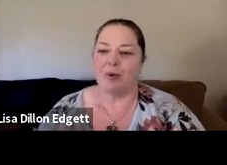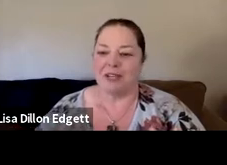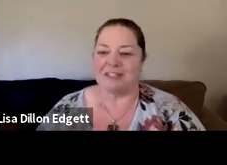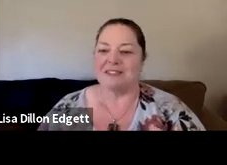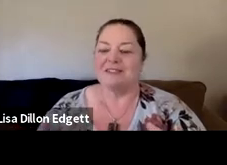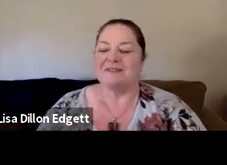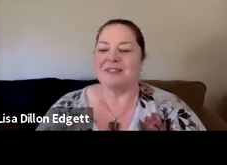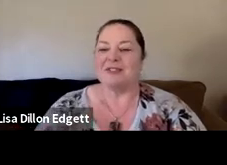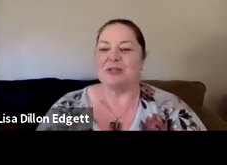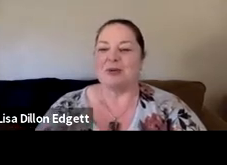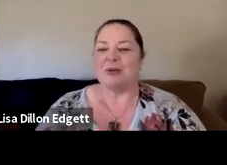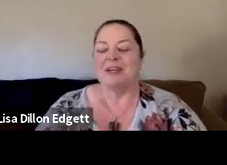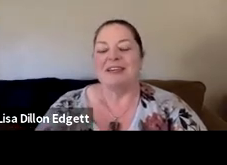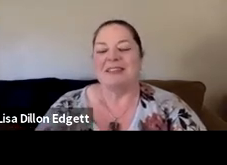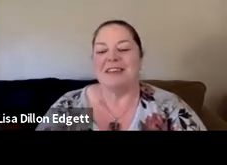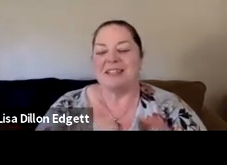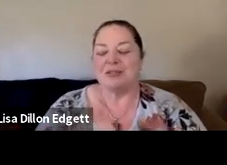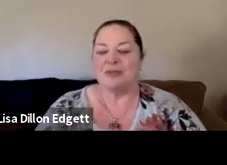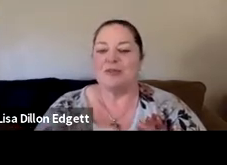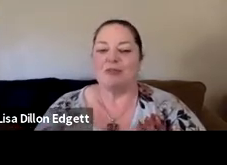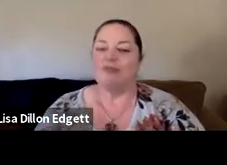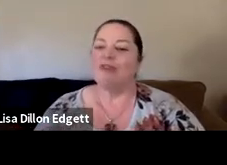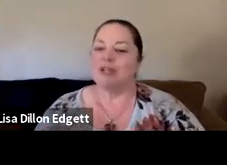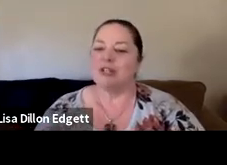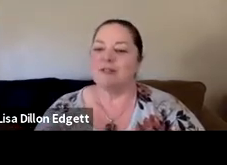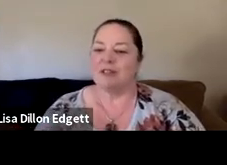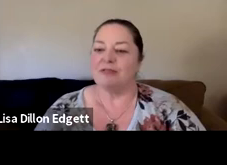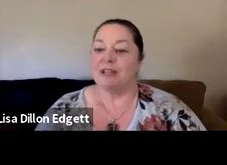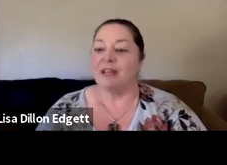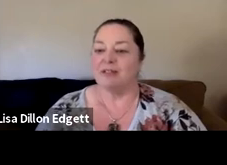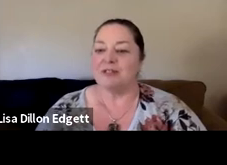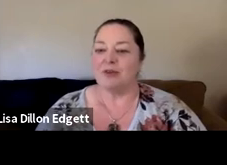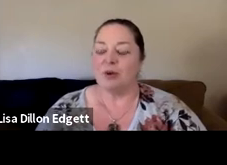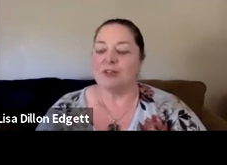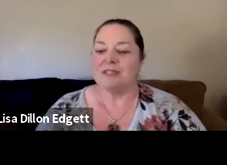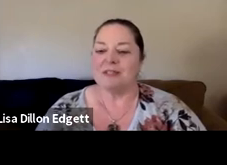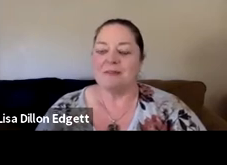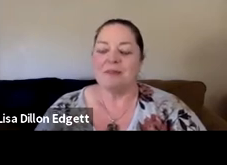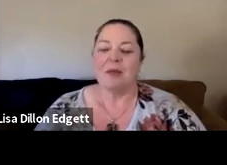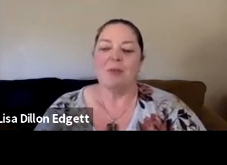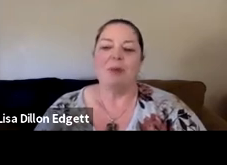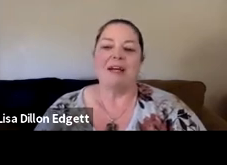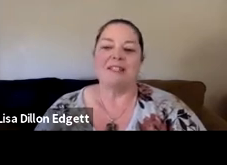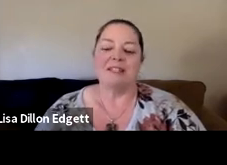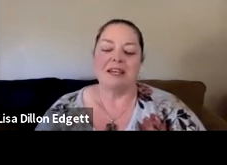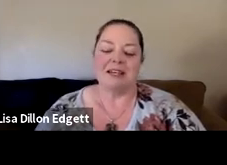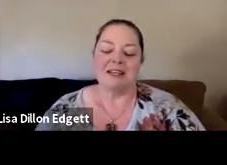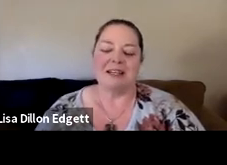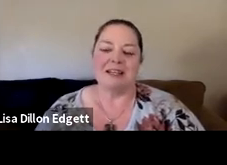background noise. Right? So that's sort of the progression of the 3 levels of courses.